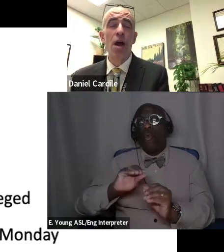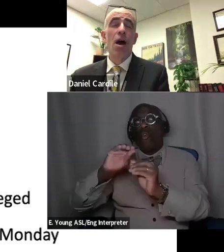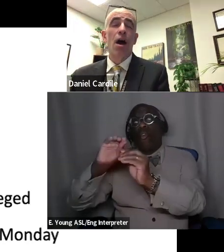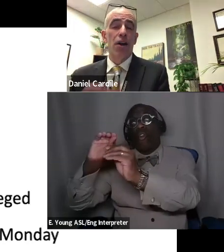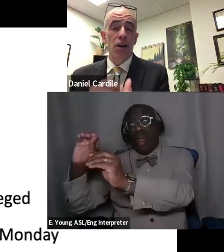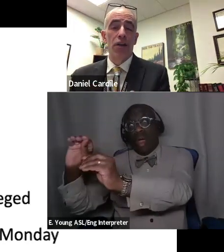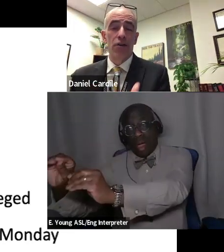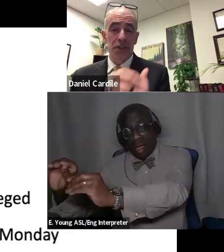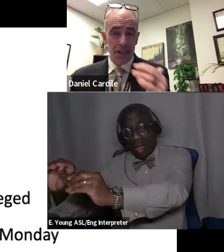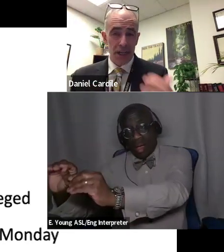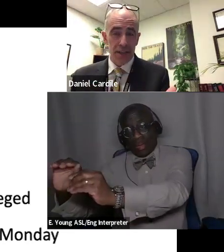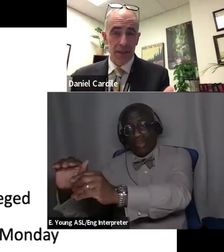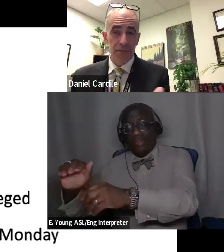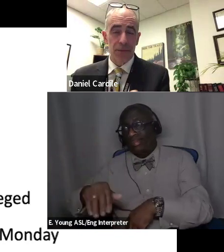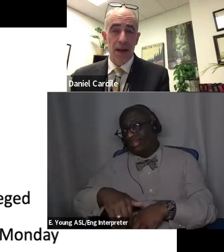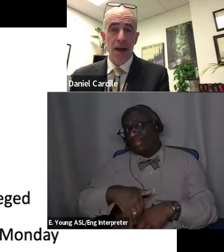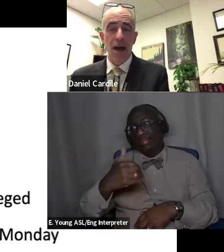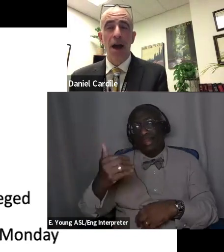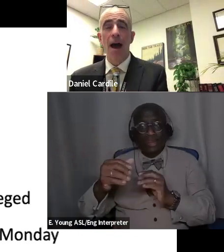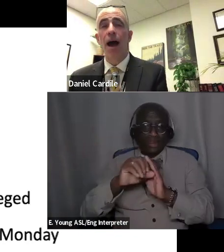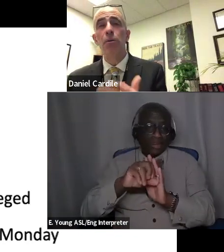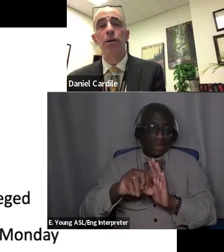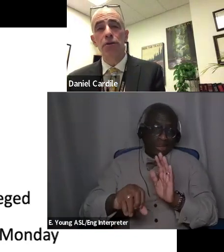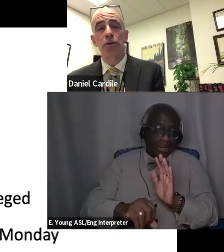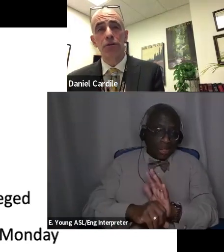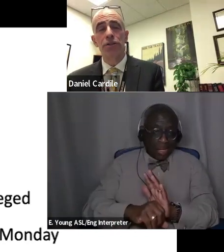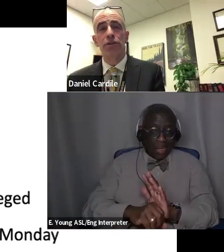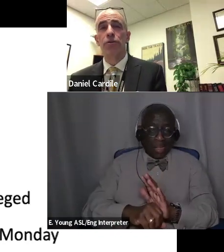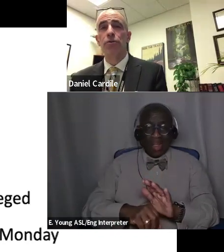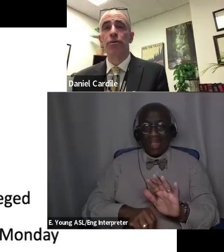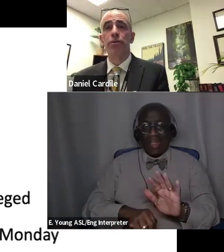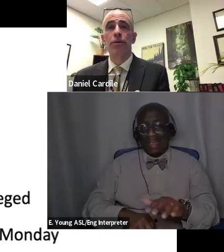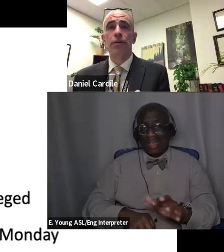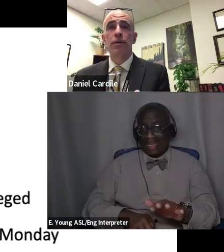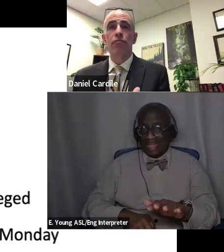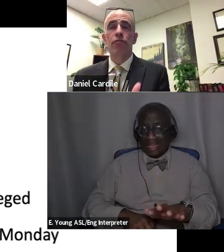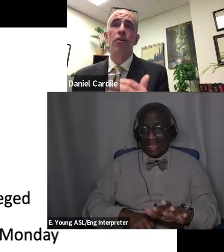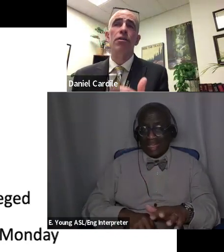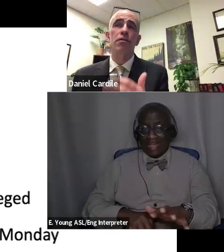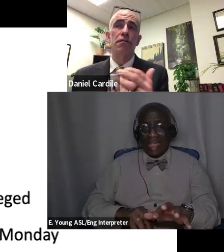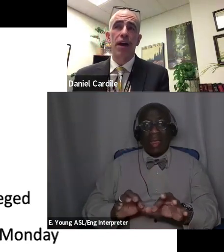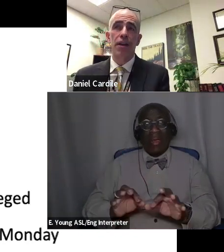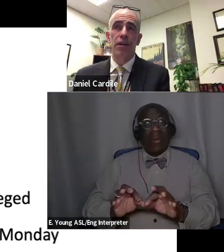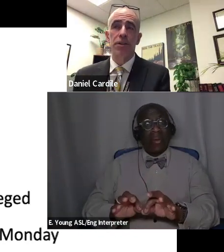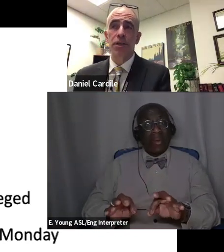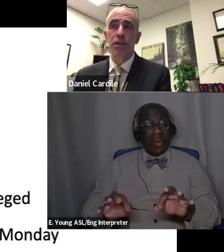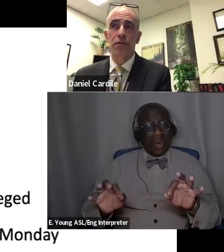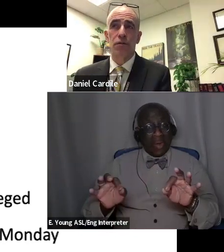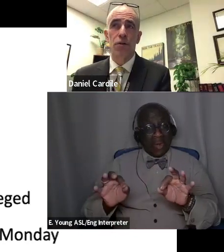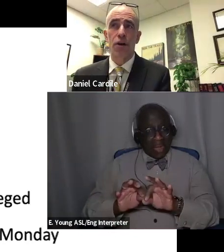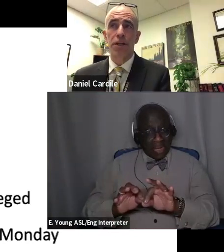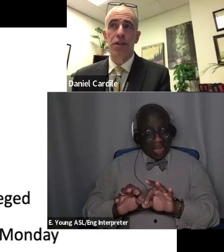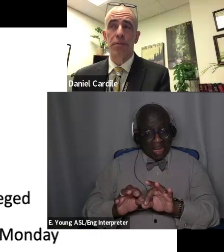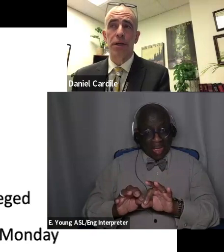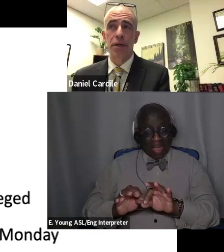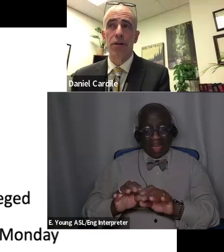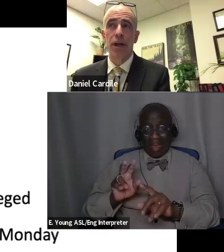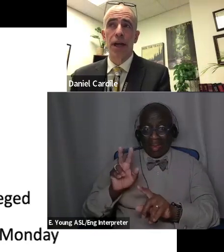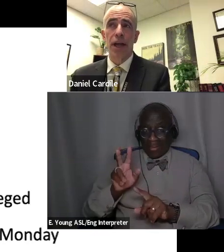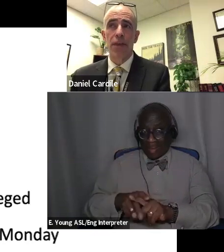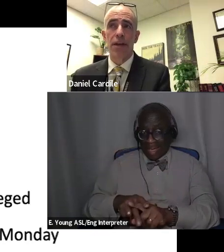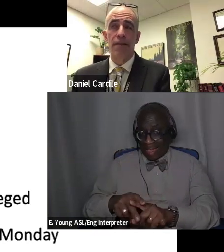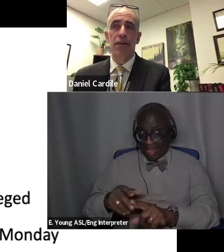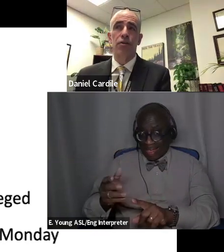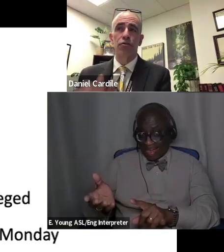to another state, I would encourage you, rather than filing a petition for guardianship